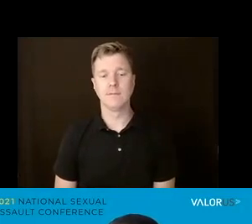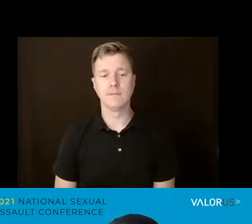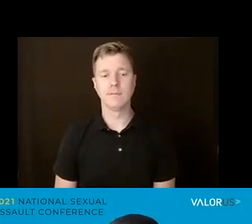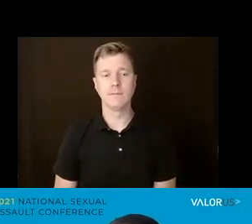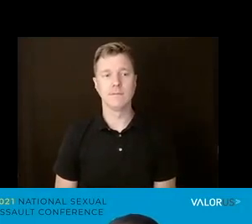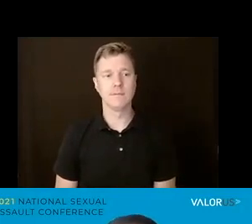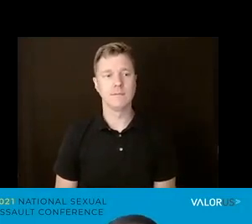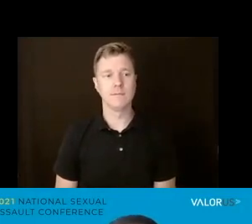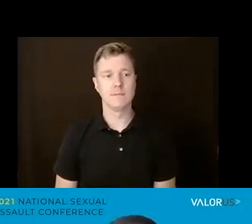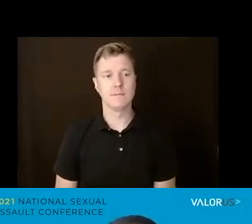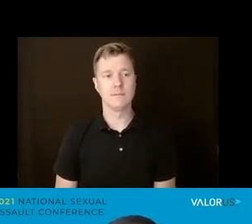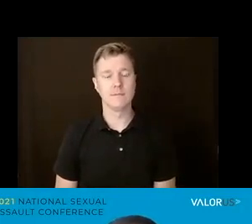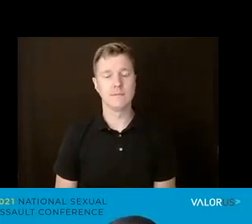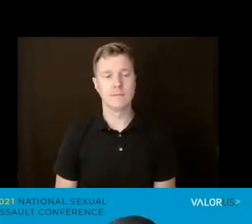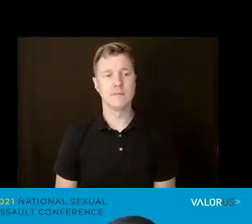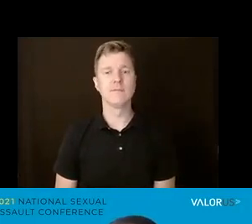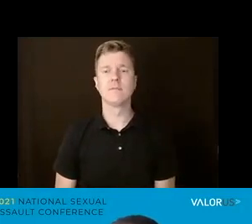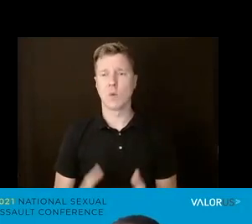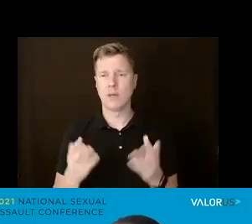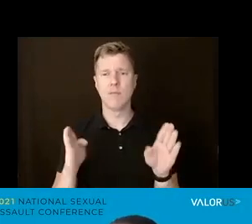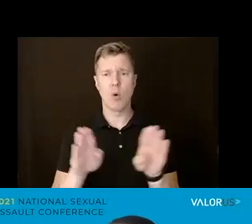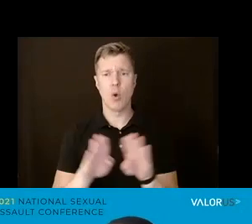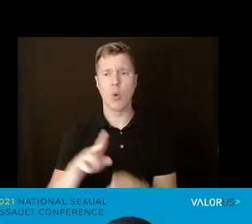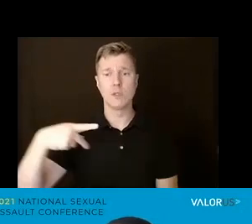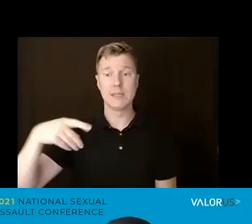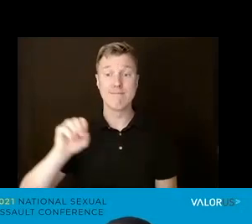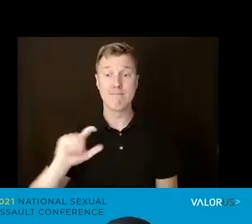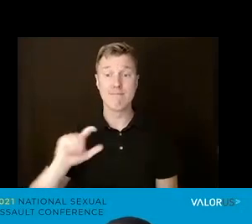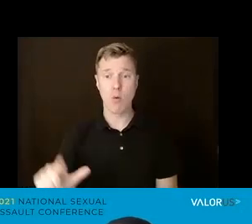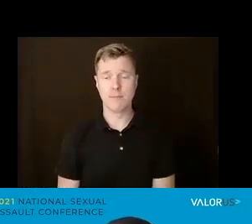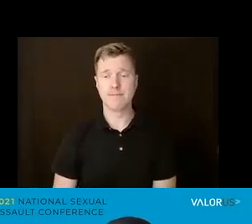I think we can go ahead and close the poll.